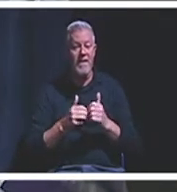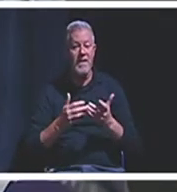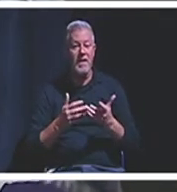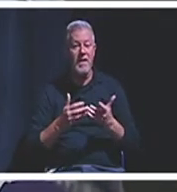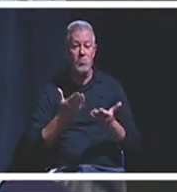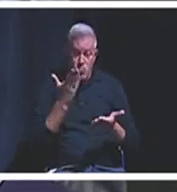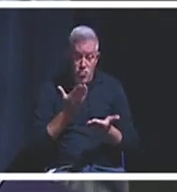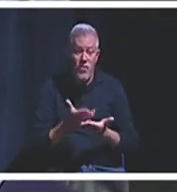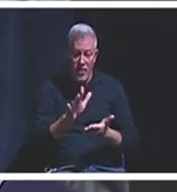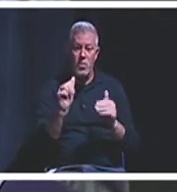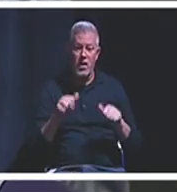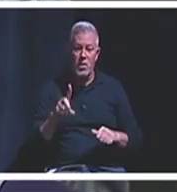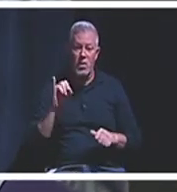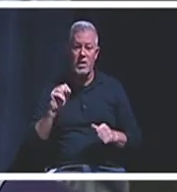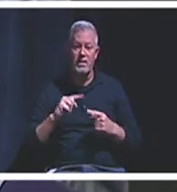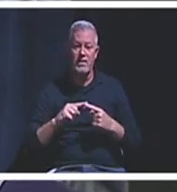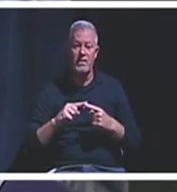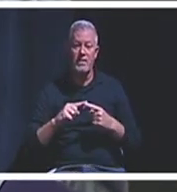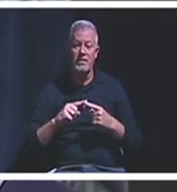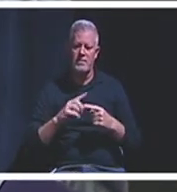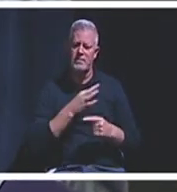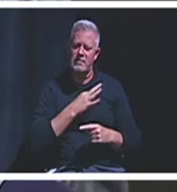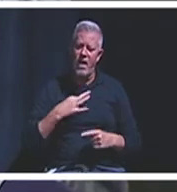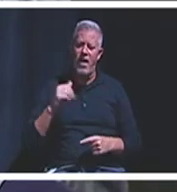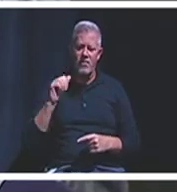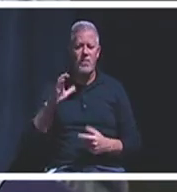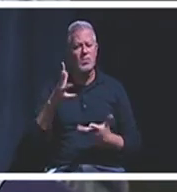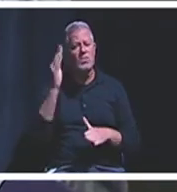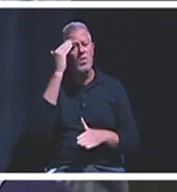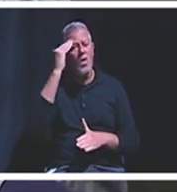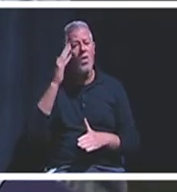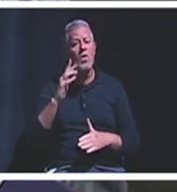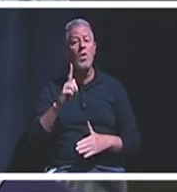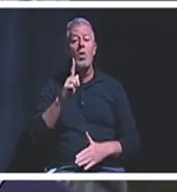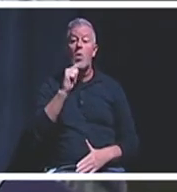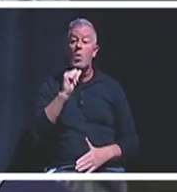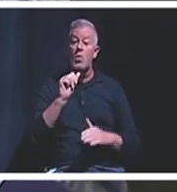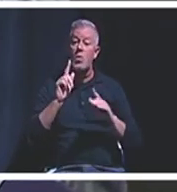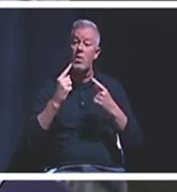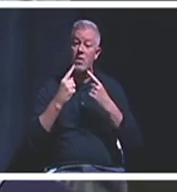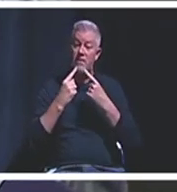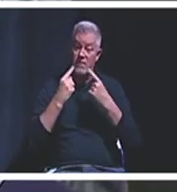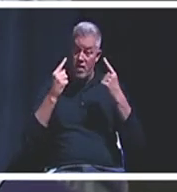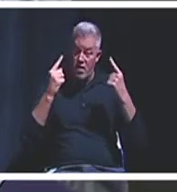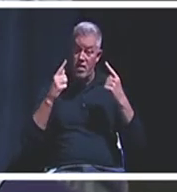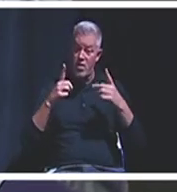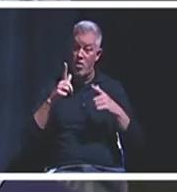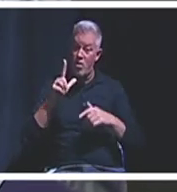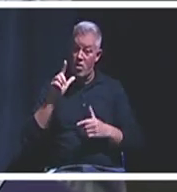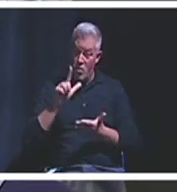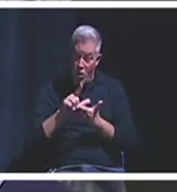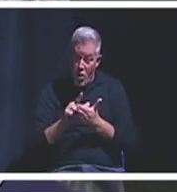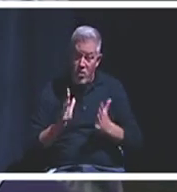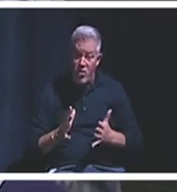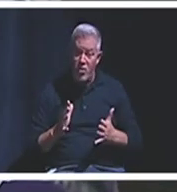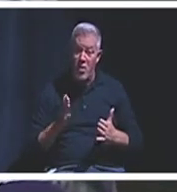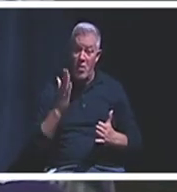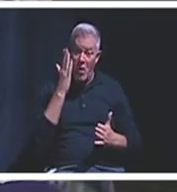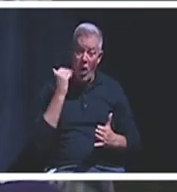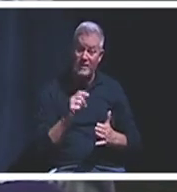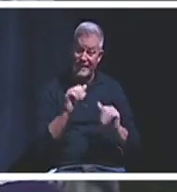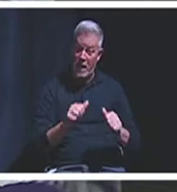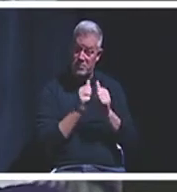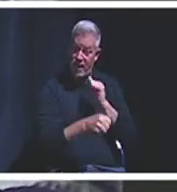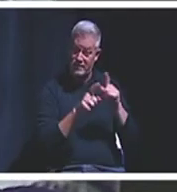our faculty and staff know that what makes a great lawyer isn't necessarily established on a multiple-choice admissions